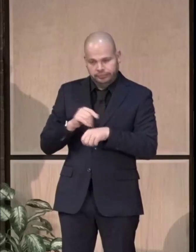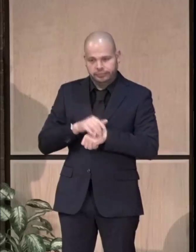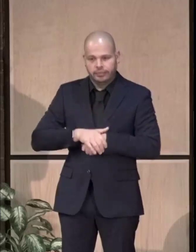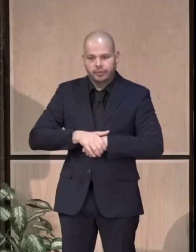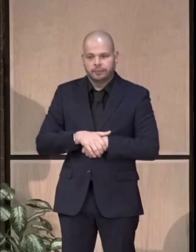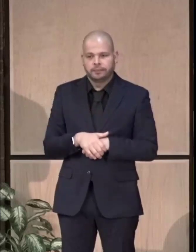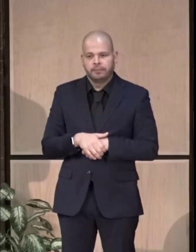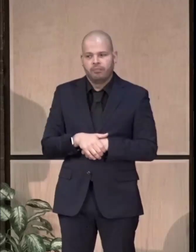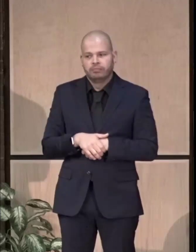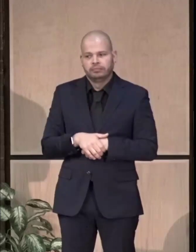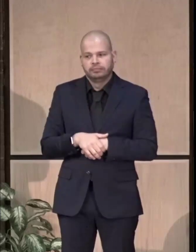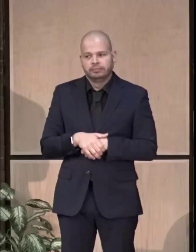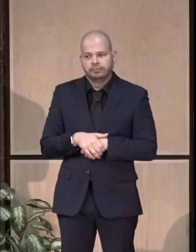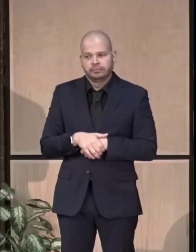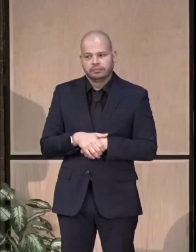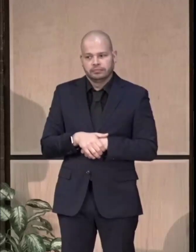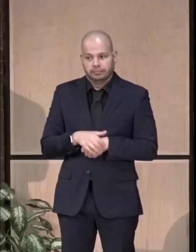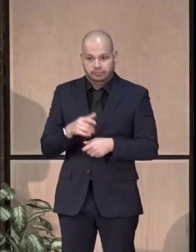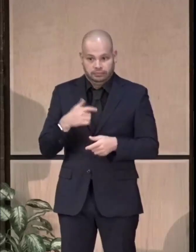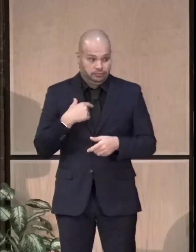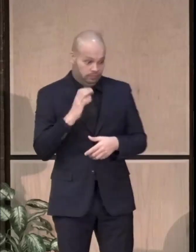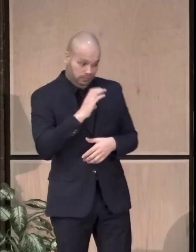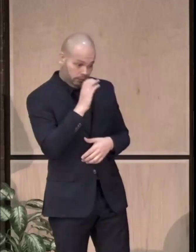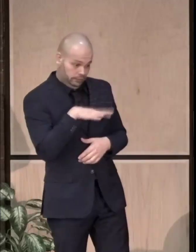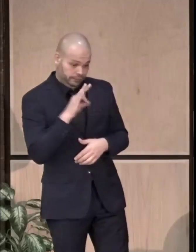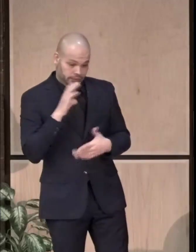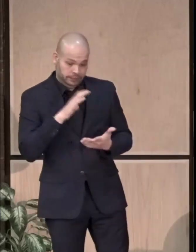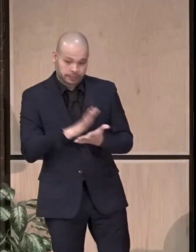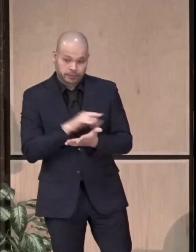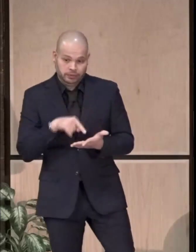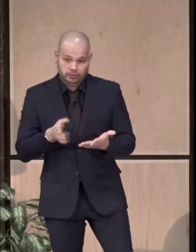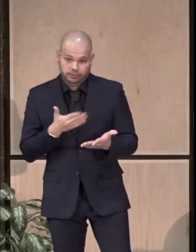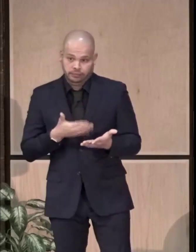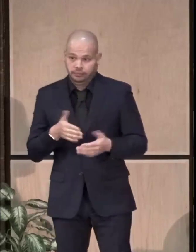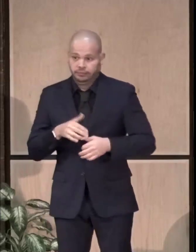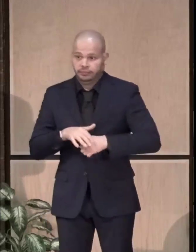Give me a second to find Exhibit 22.